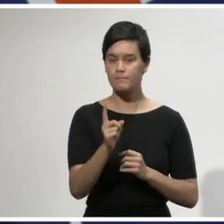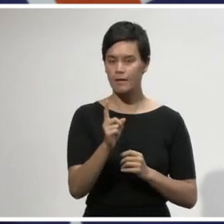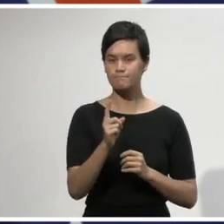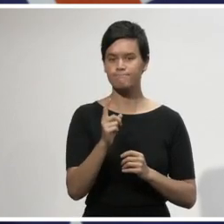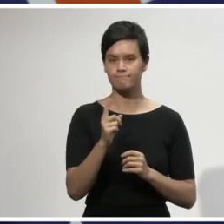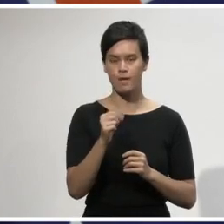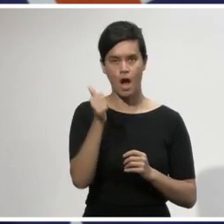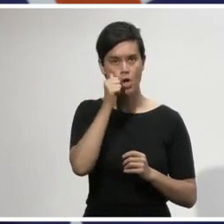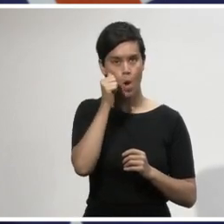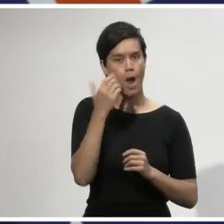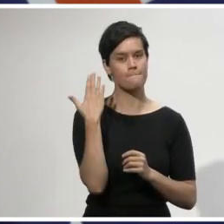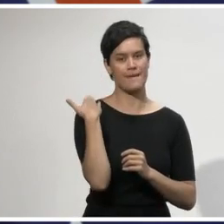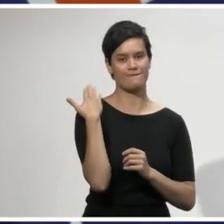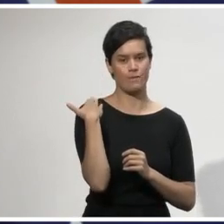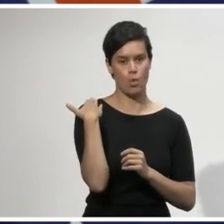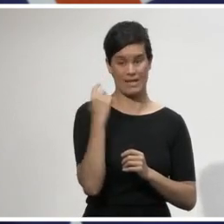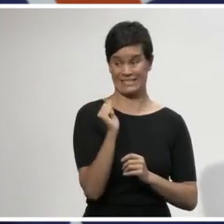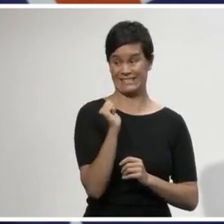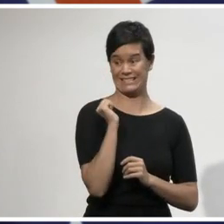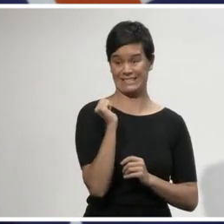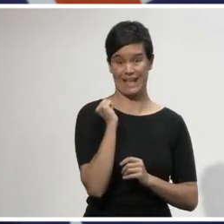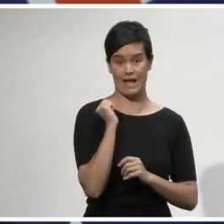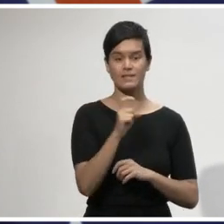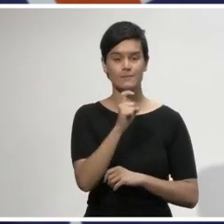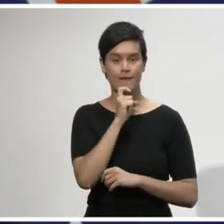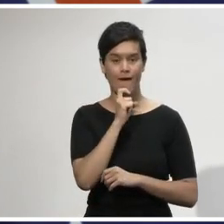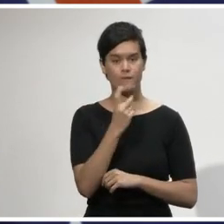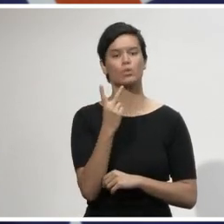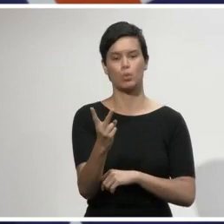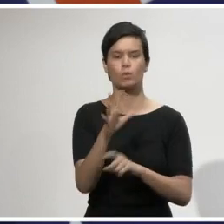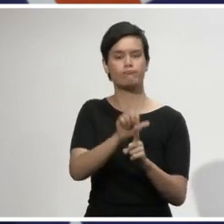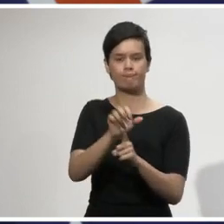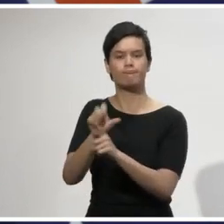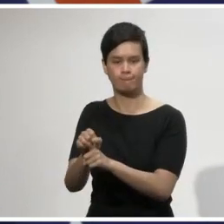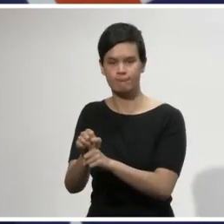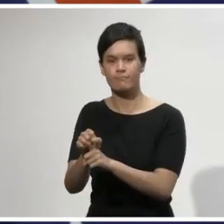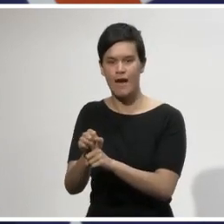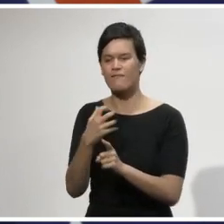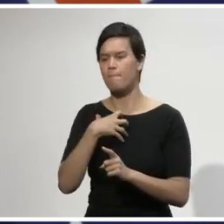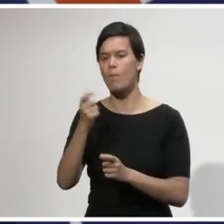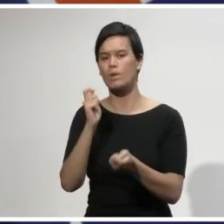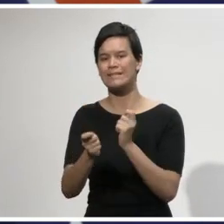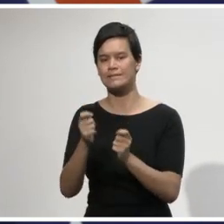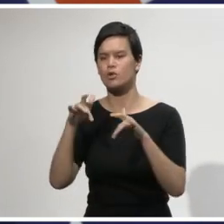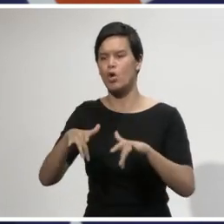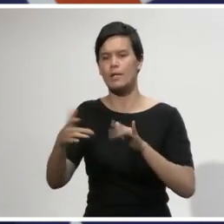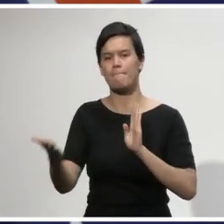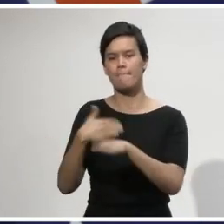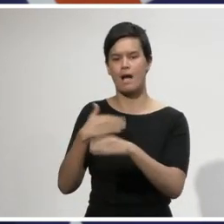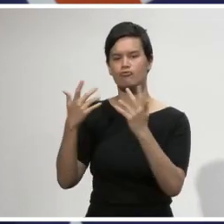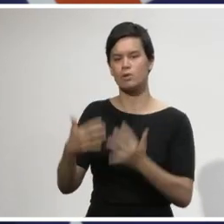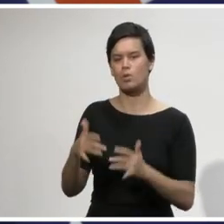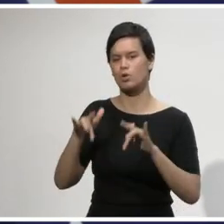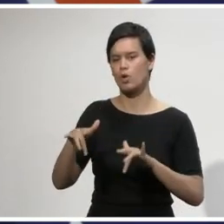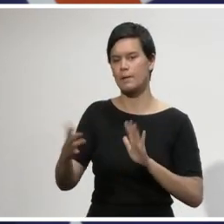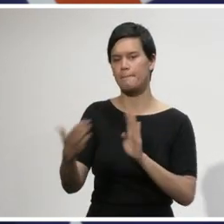2 staff who tested positive yesterday, with some further test results expected. On that case in the Waikato Hospital, we understand